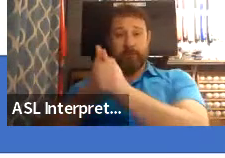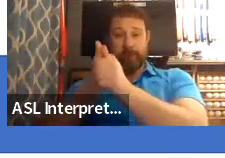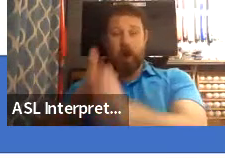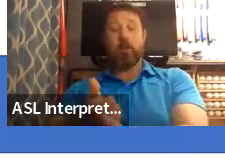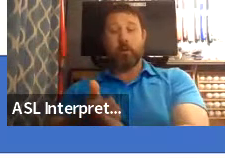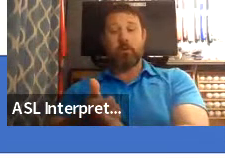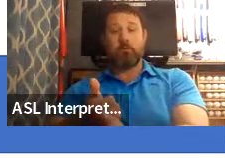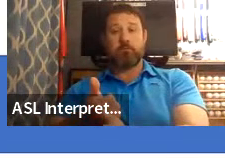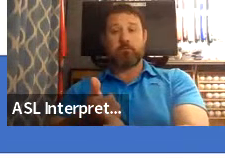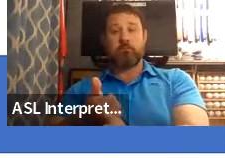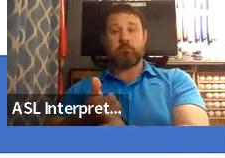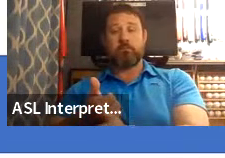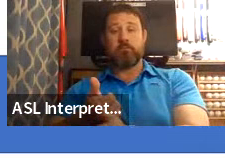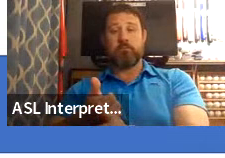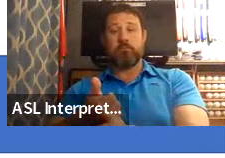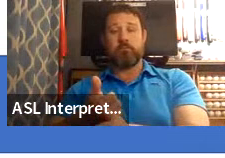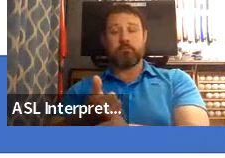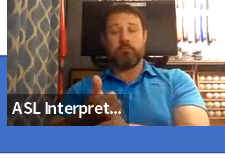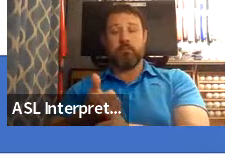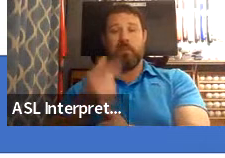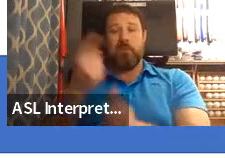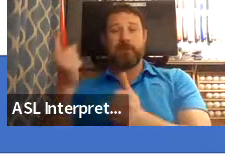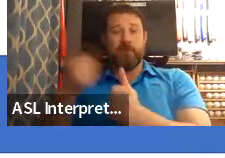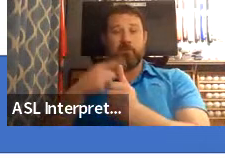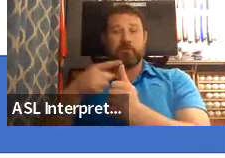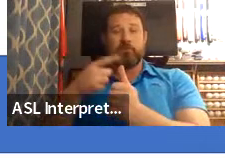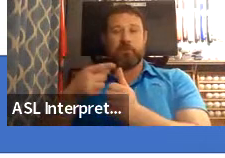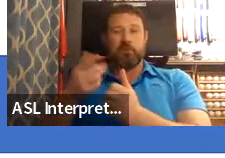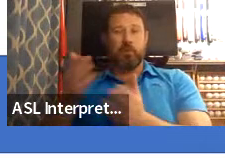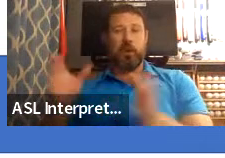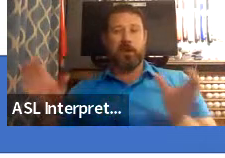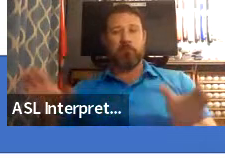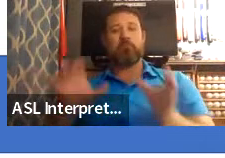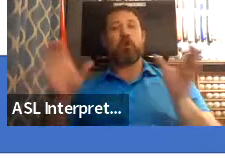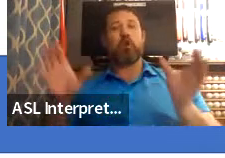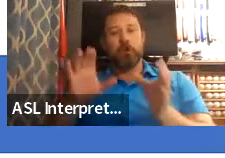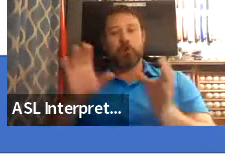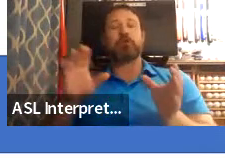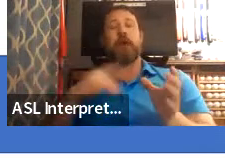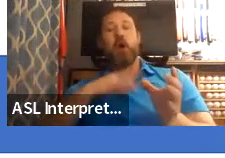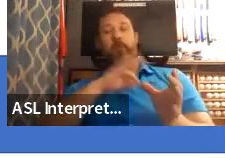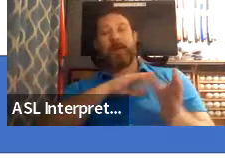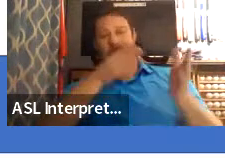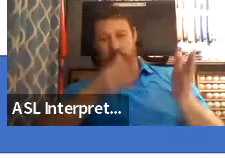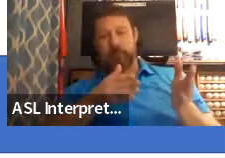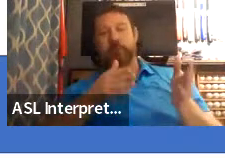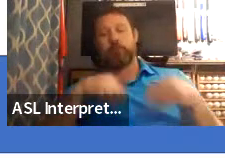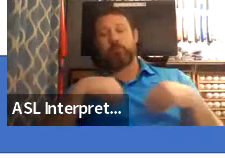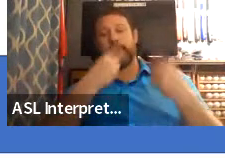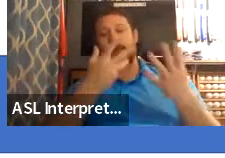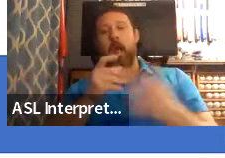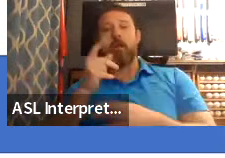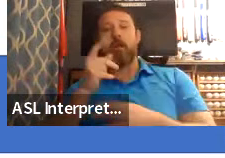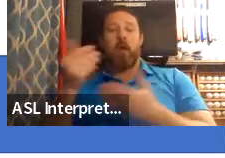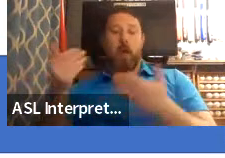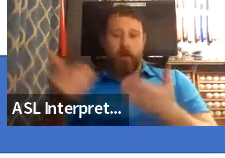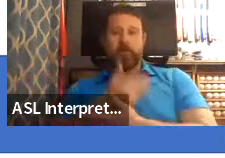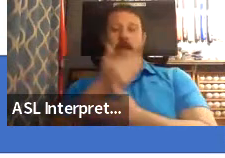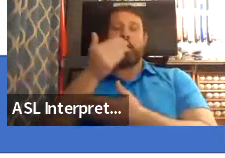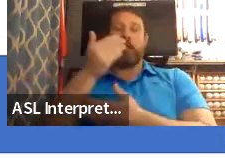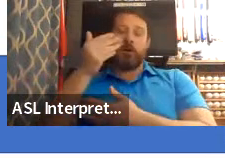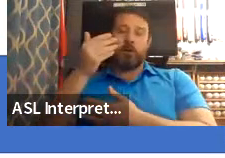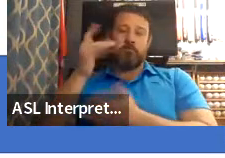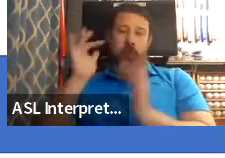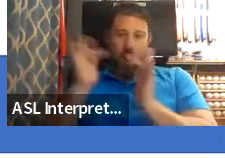well. The first phase was to encourage our beneficiaries to provide updated contact information so that SSA